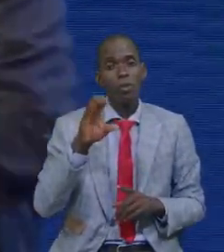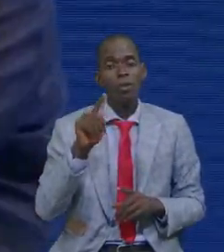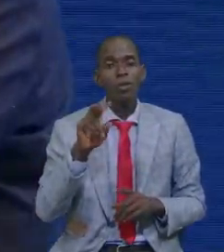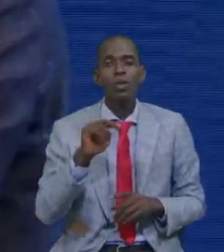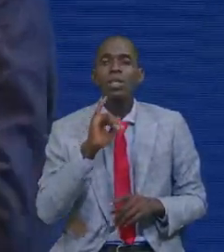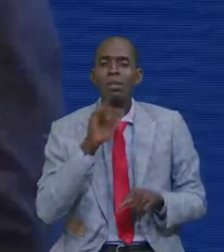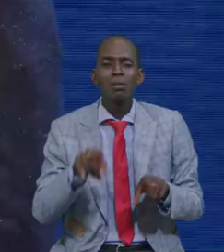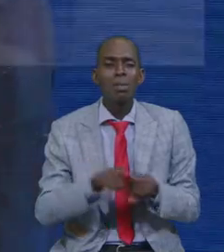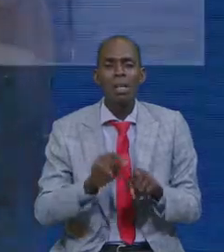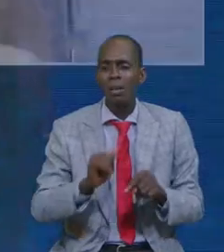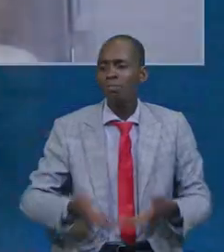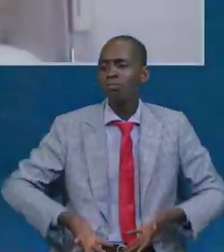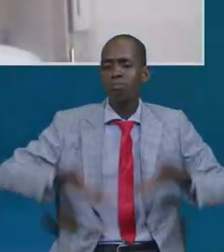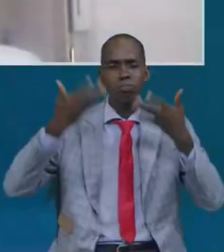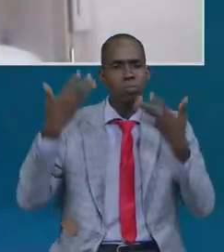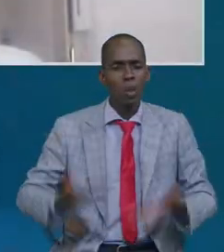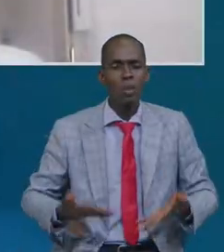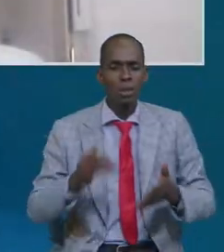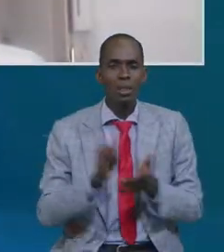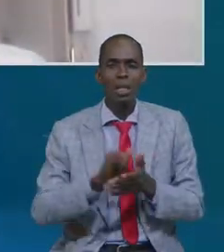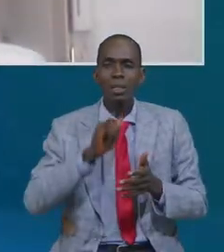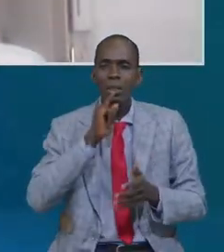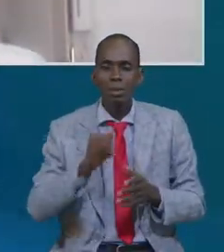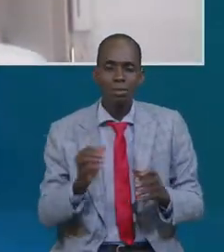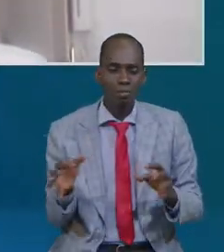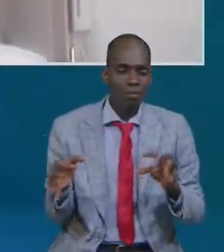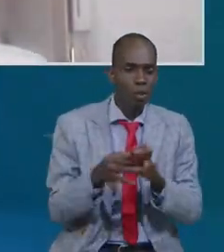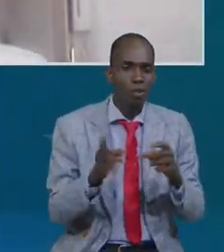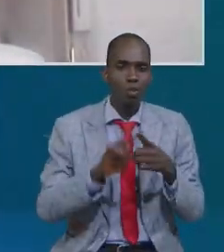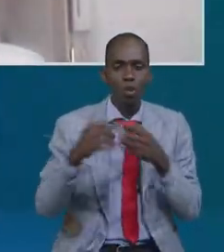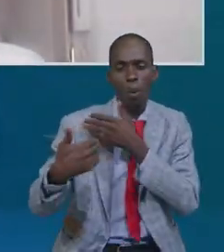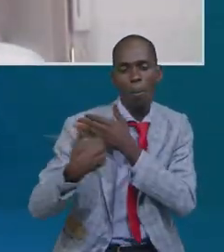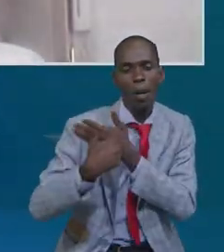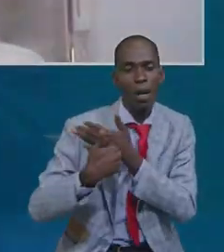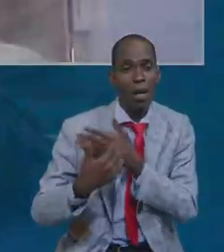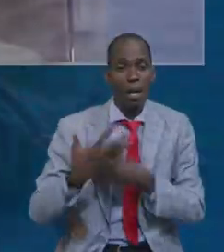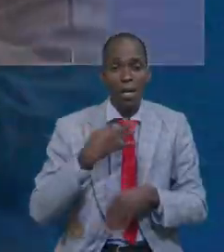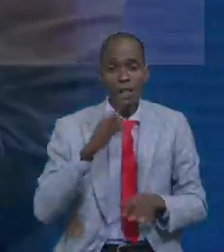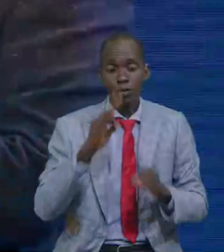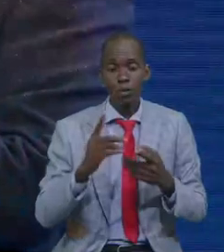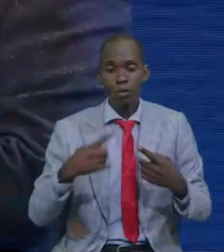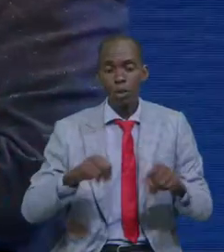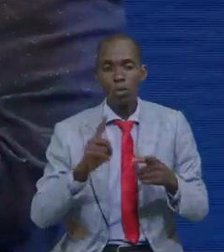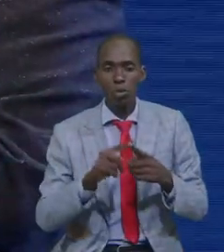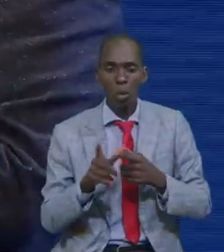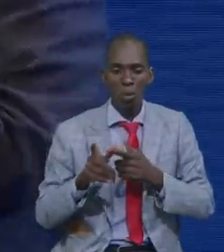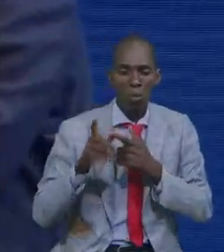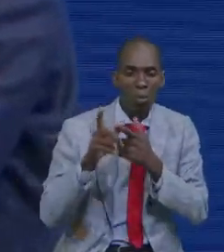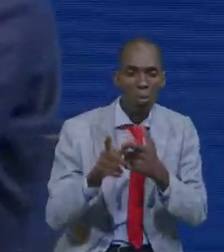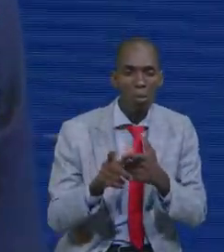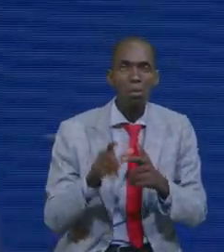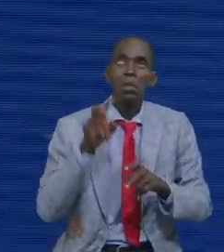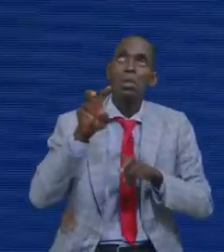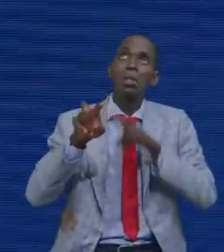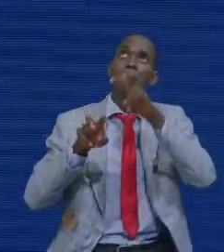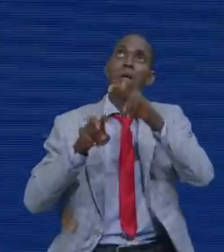back, tied to you. And if you're trying to run, if you're trying to climb, if you're trying to move